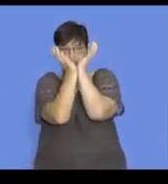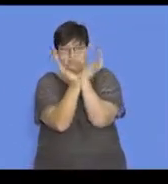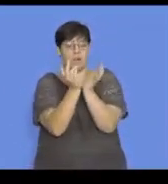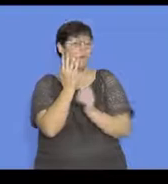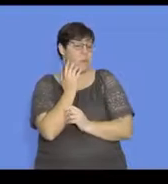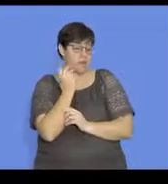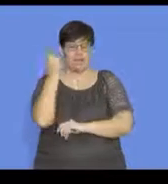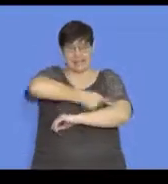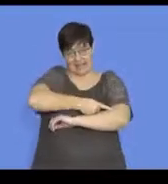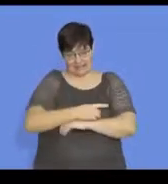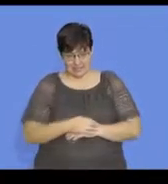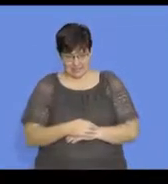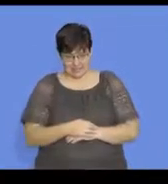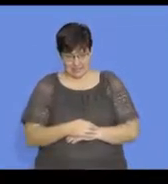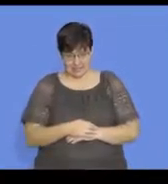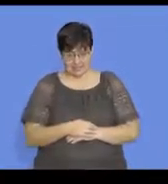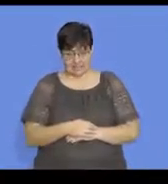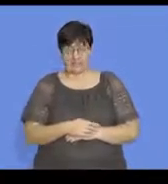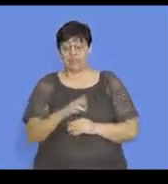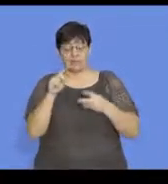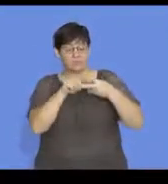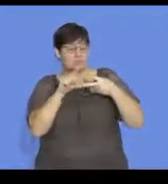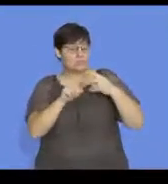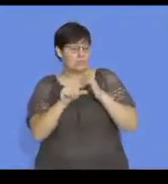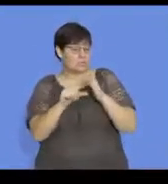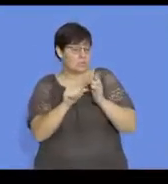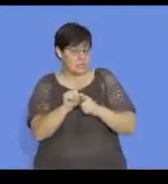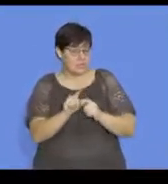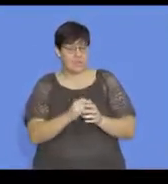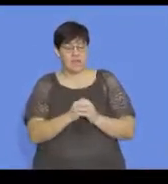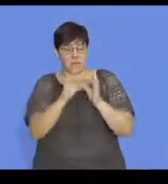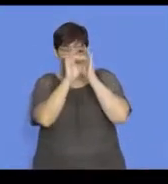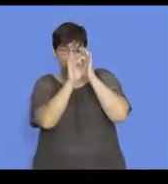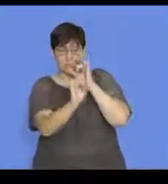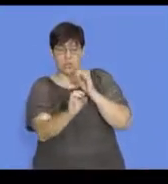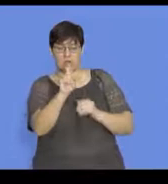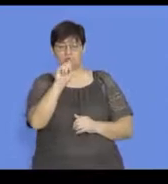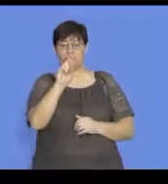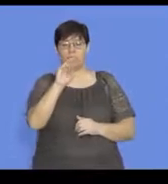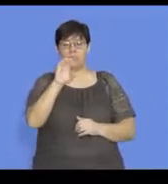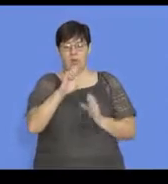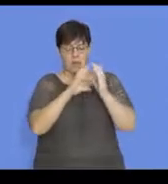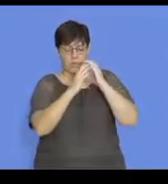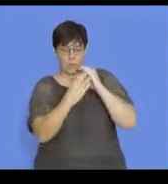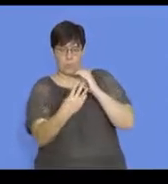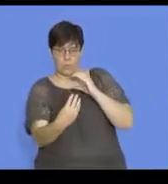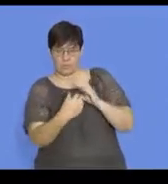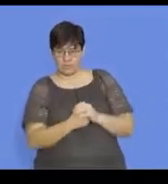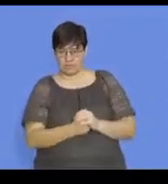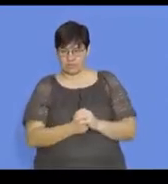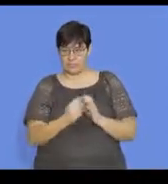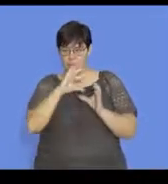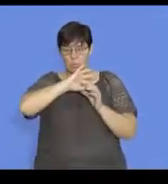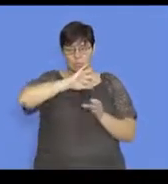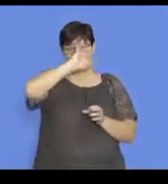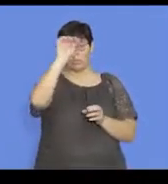quite important things. The flowers are usually tubes. Can you see that? They're long and thin. Can you see